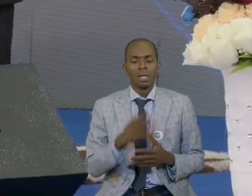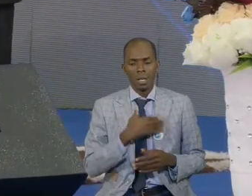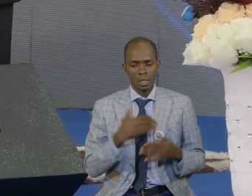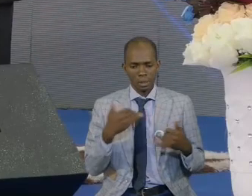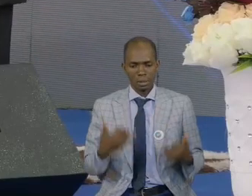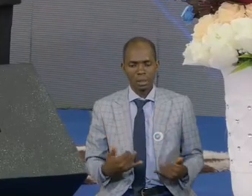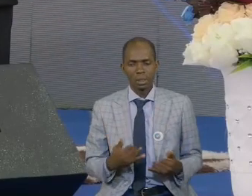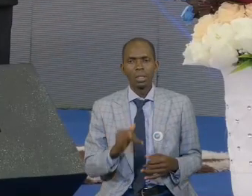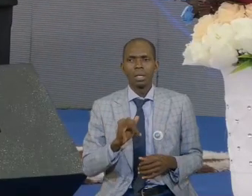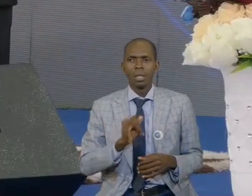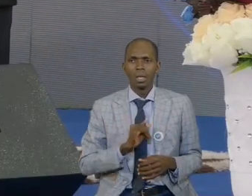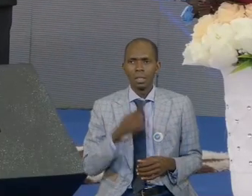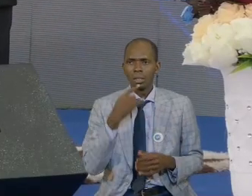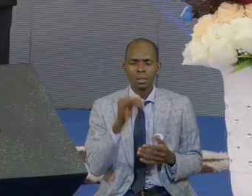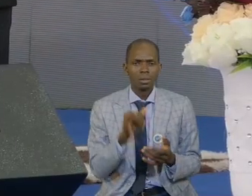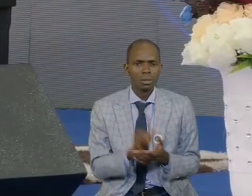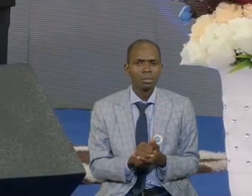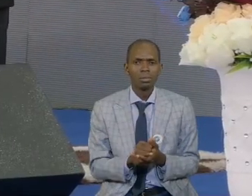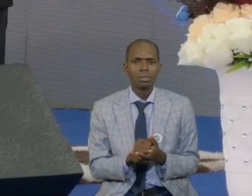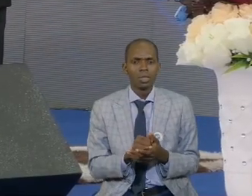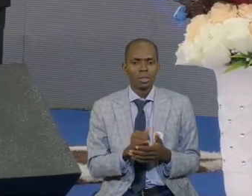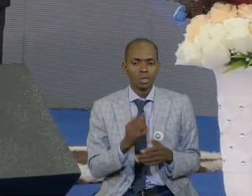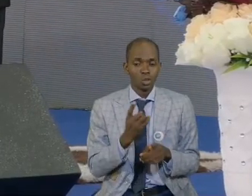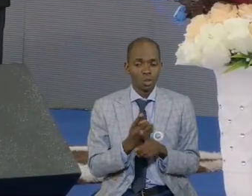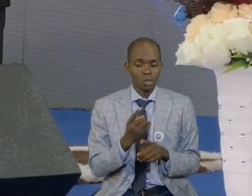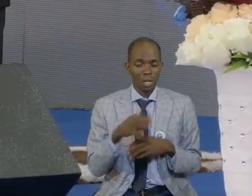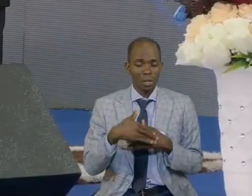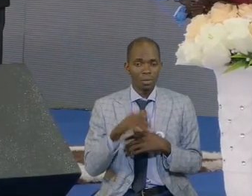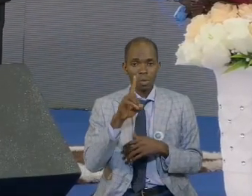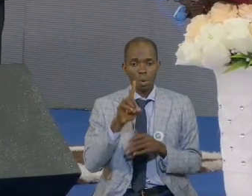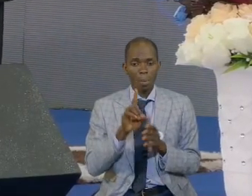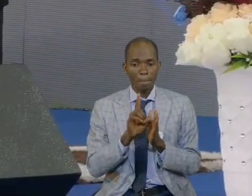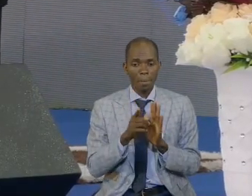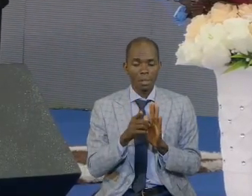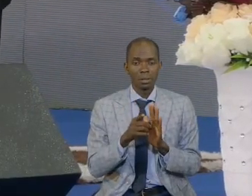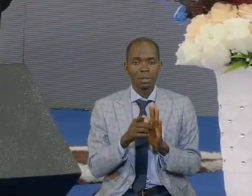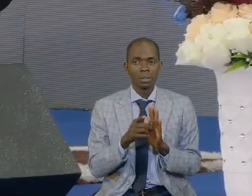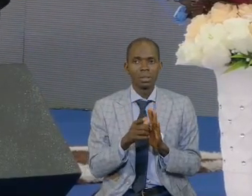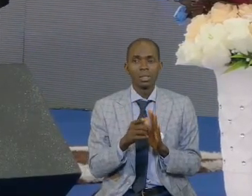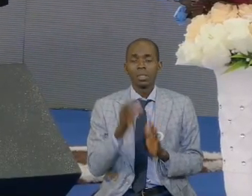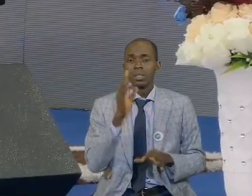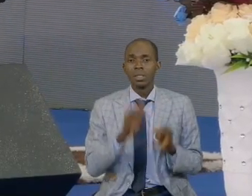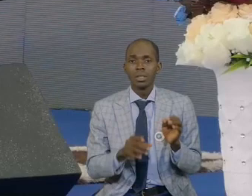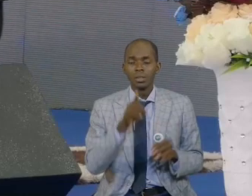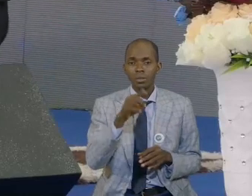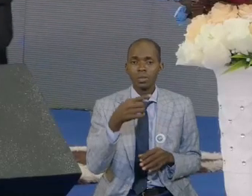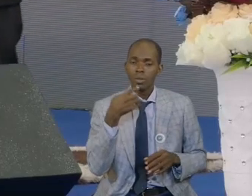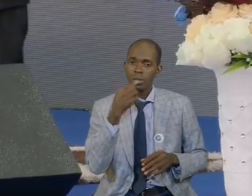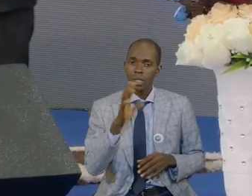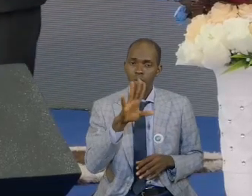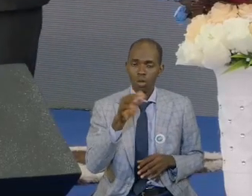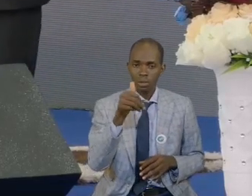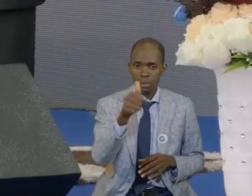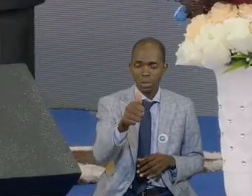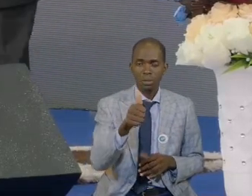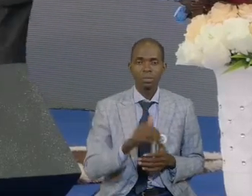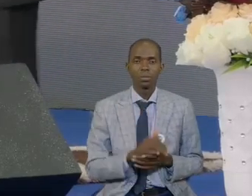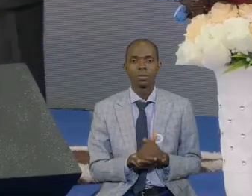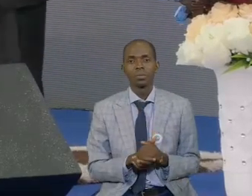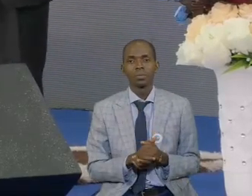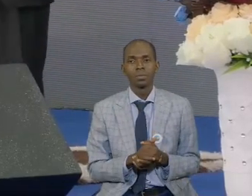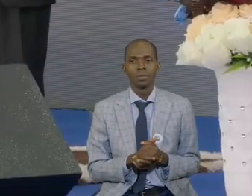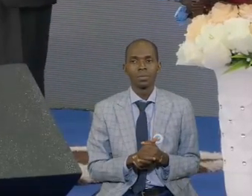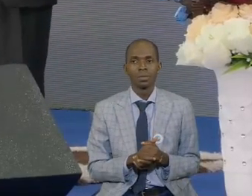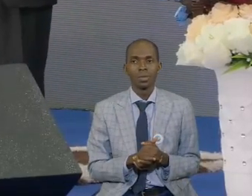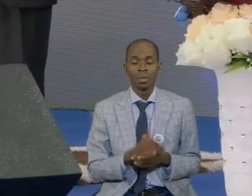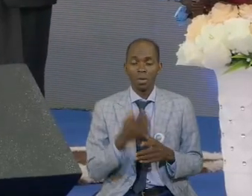say that, it doesn't take 1 minute. If you tell yourself for the